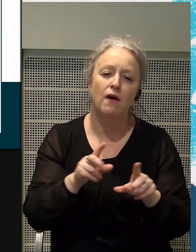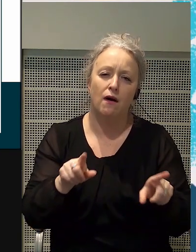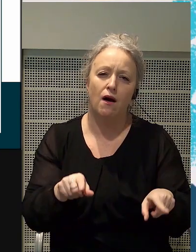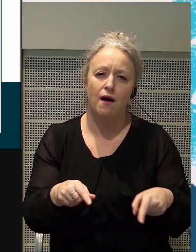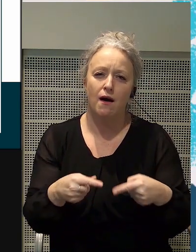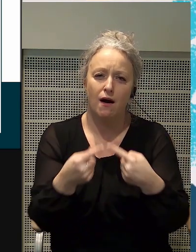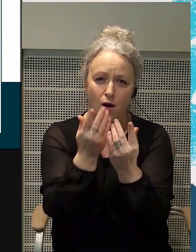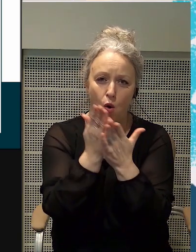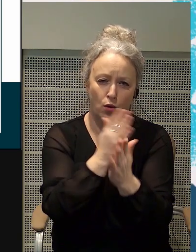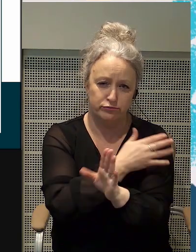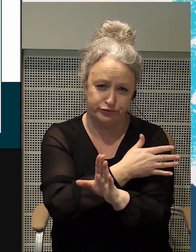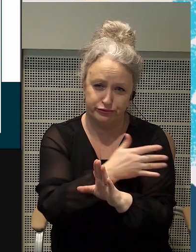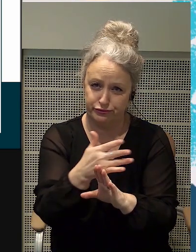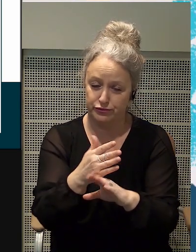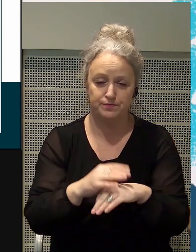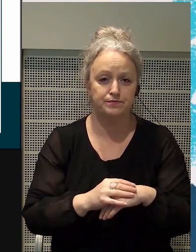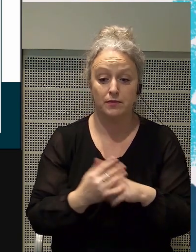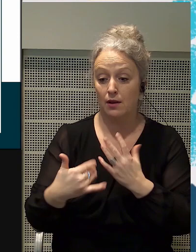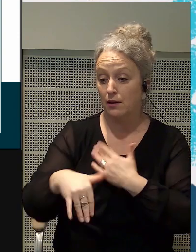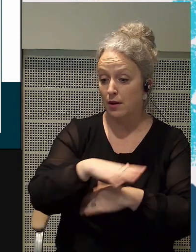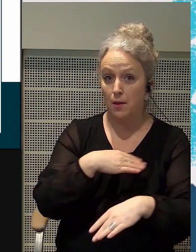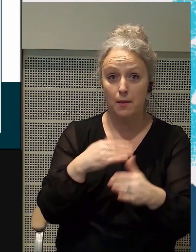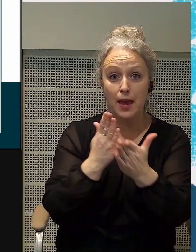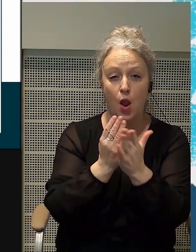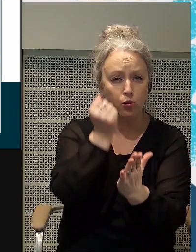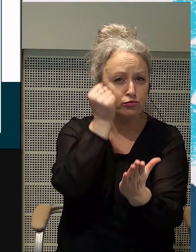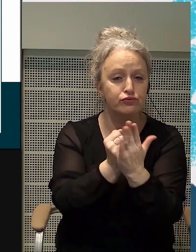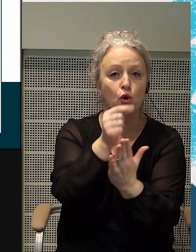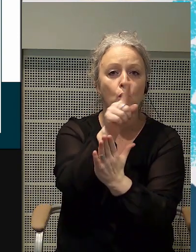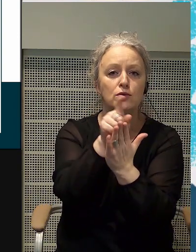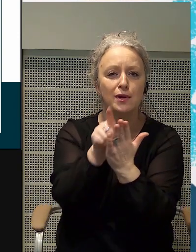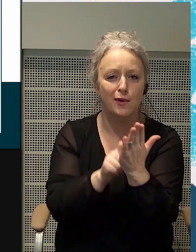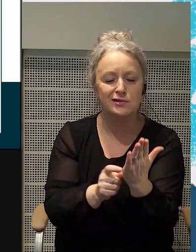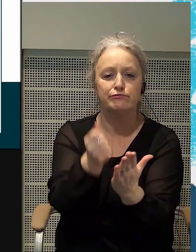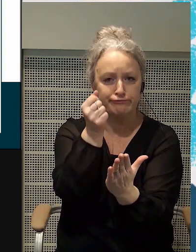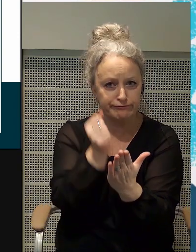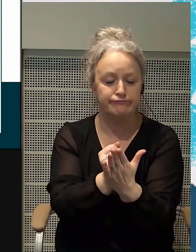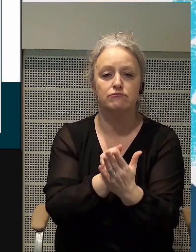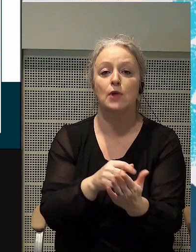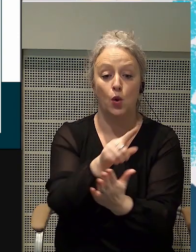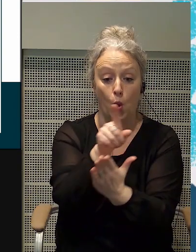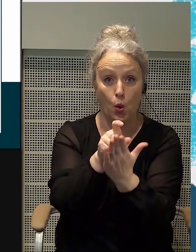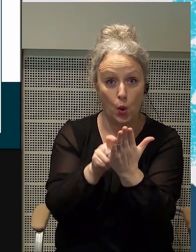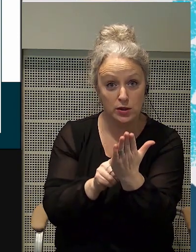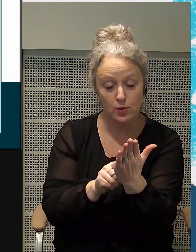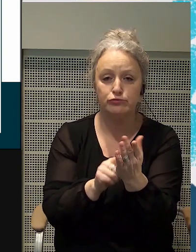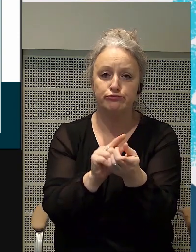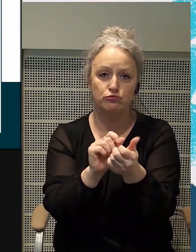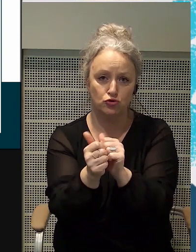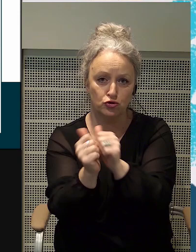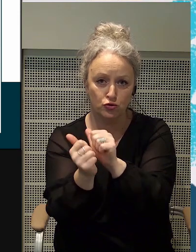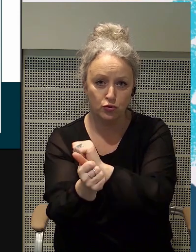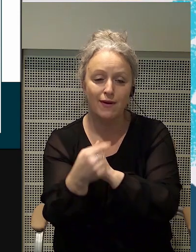and culture. You cannot just translate any questionnaire and send them out. You have to make sure that every time a patient completes